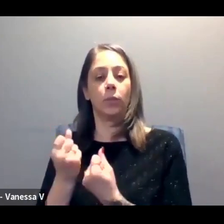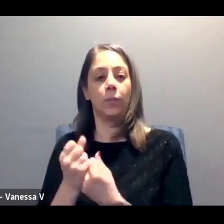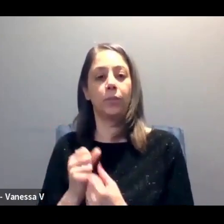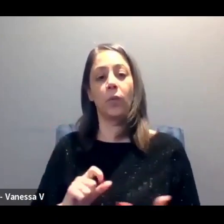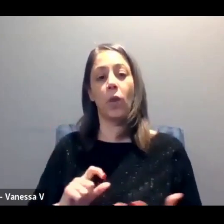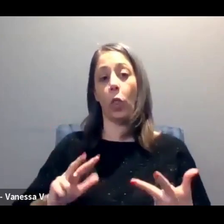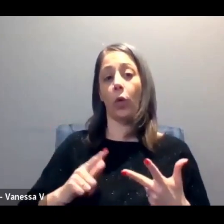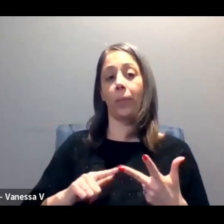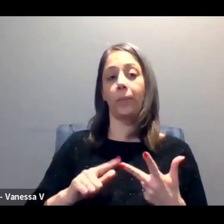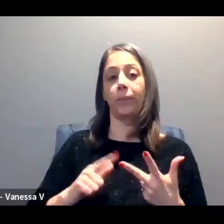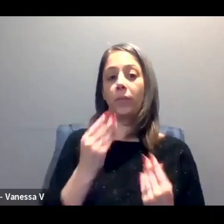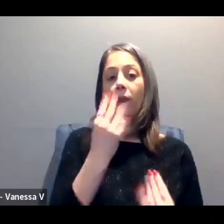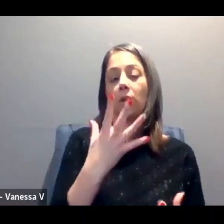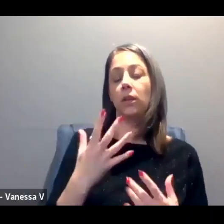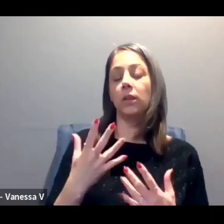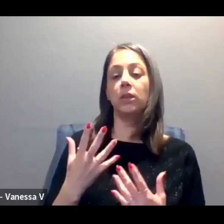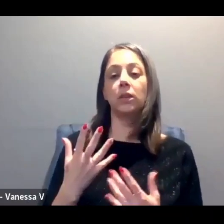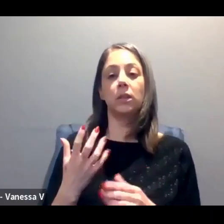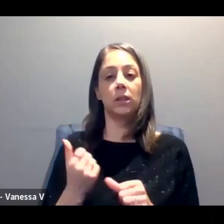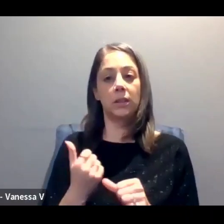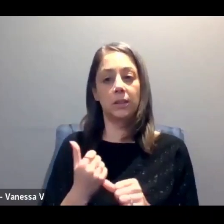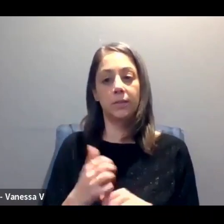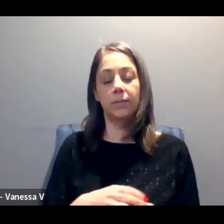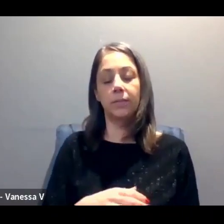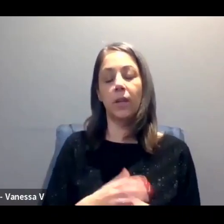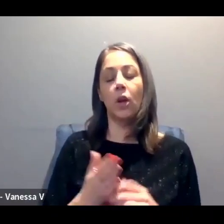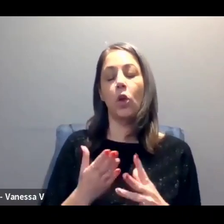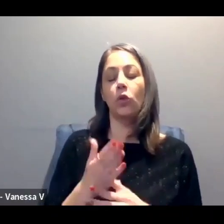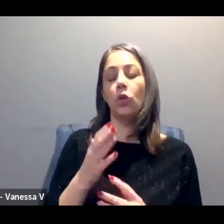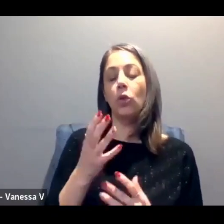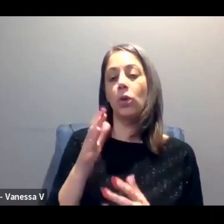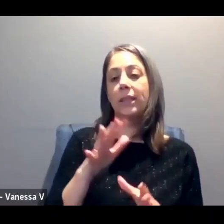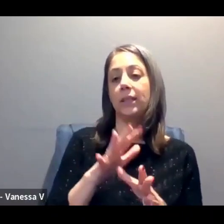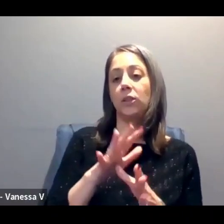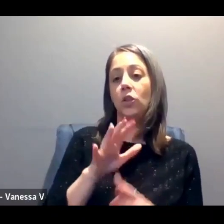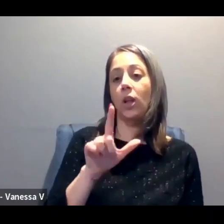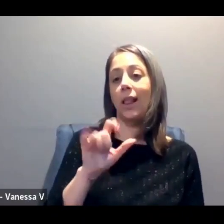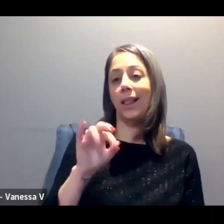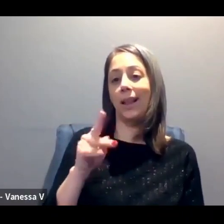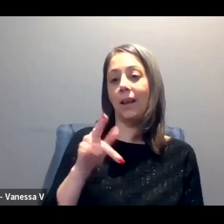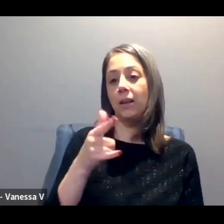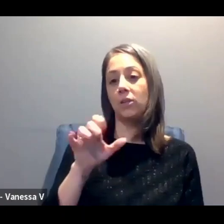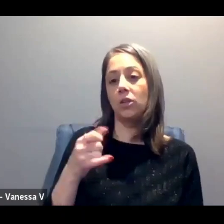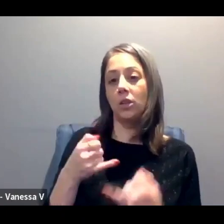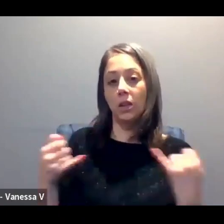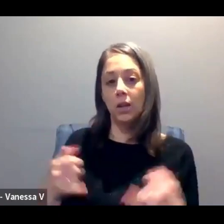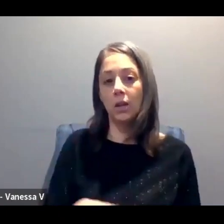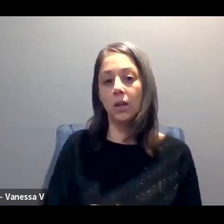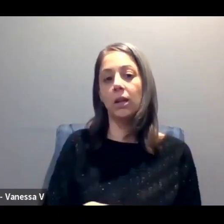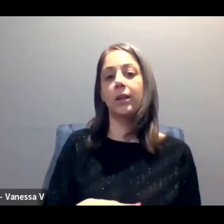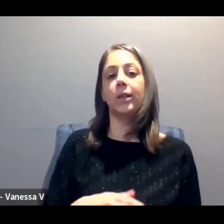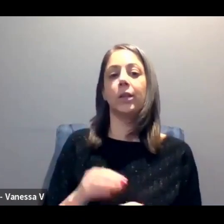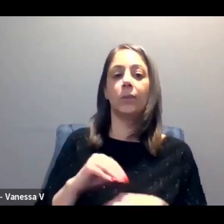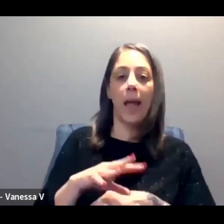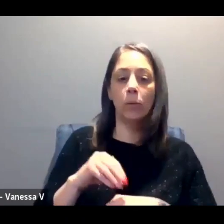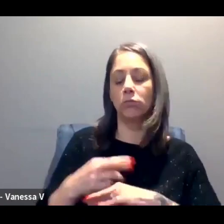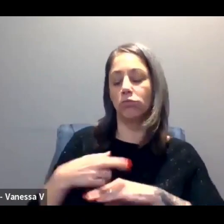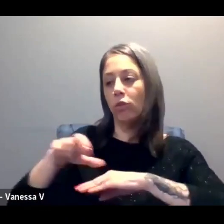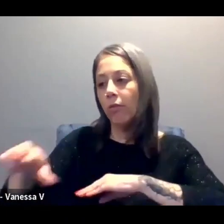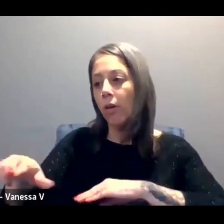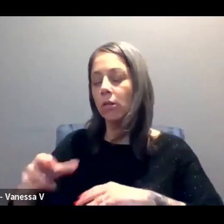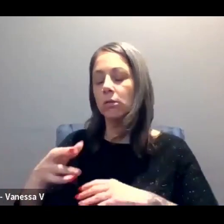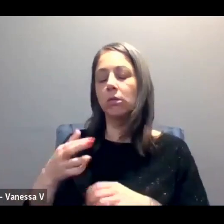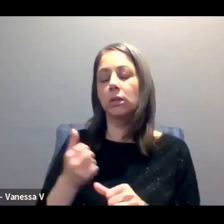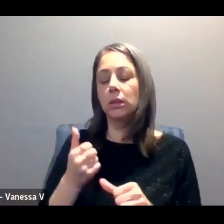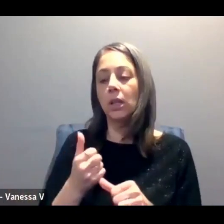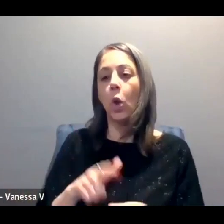is the information assistance, which is delivered through the senior linkage line. So information assistance, counseling, referral, the